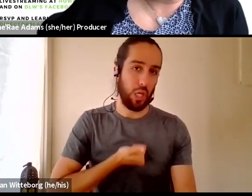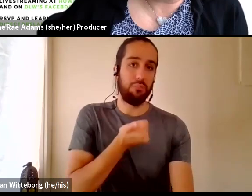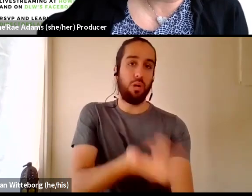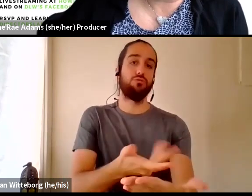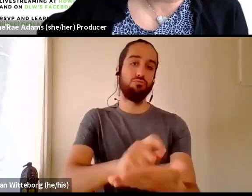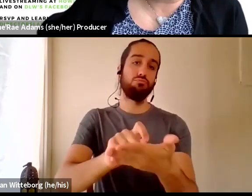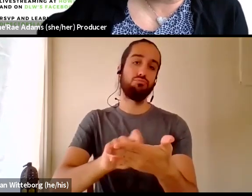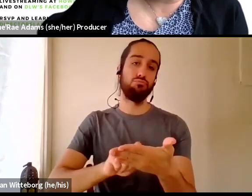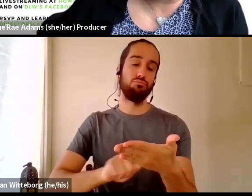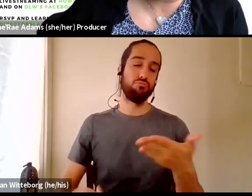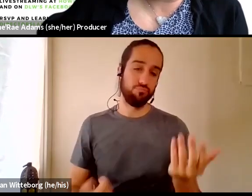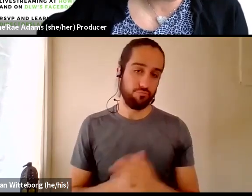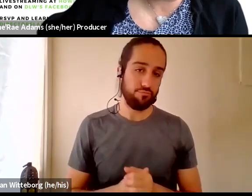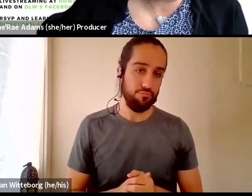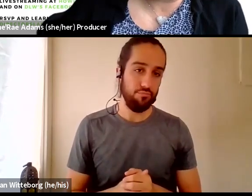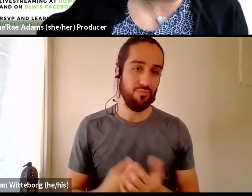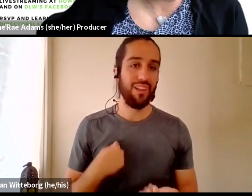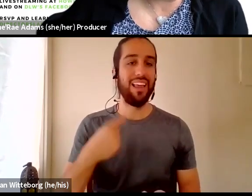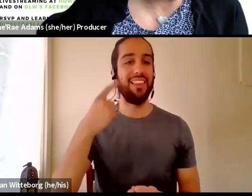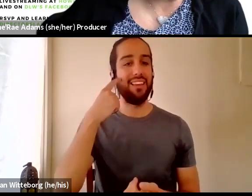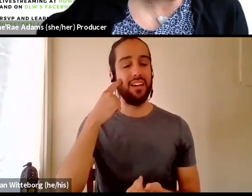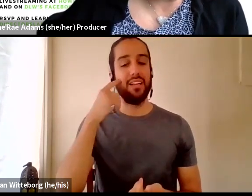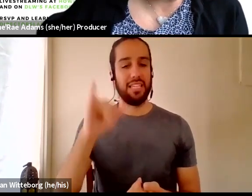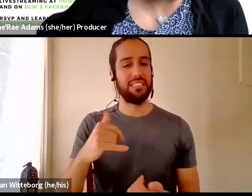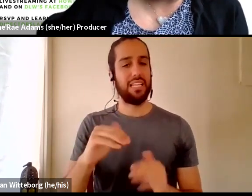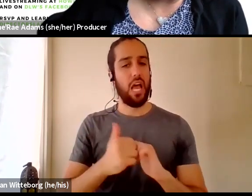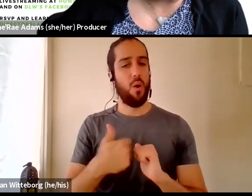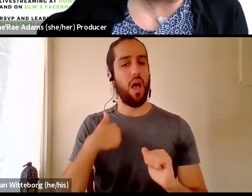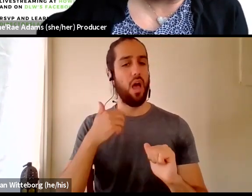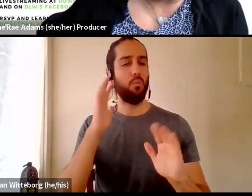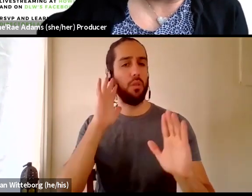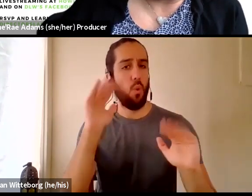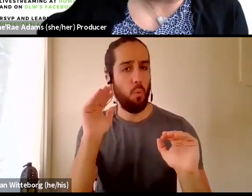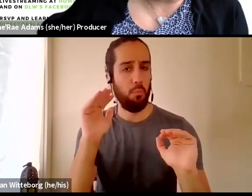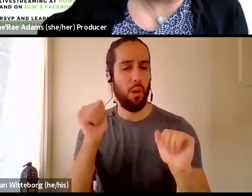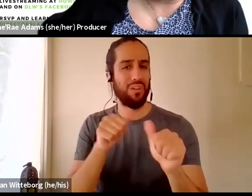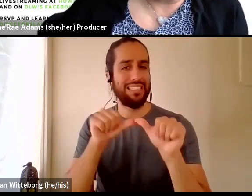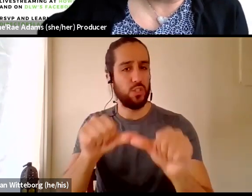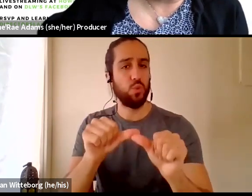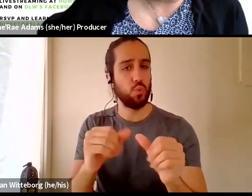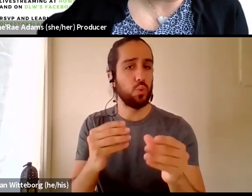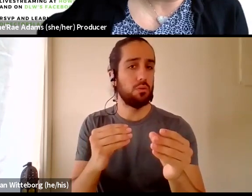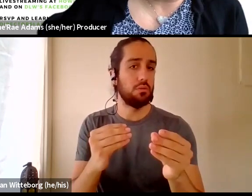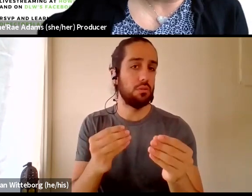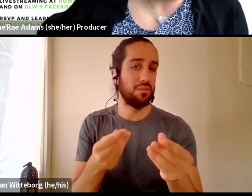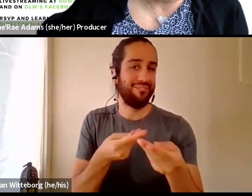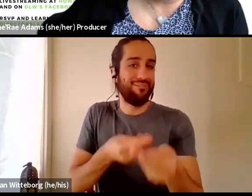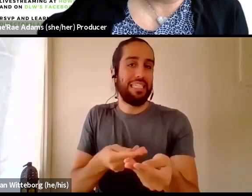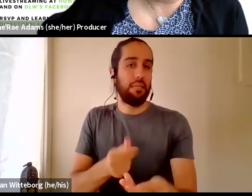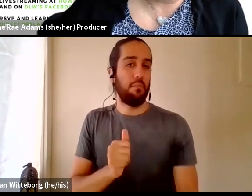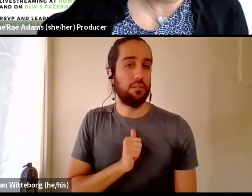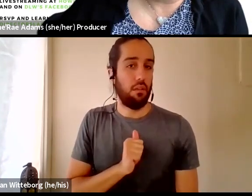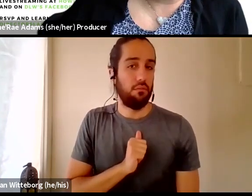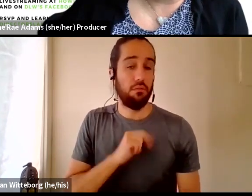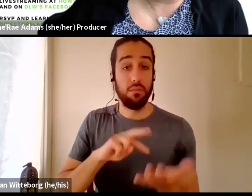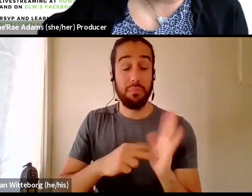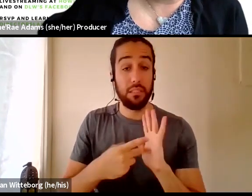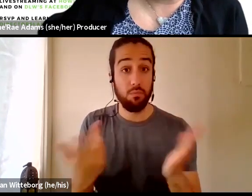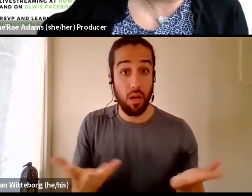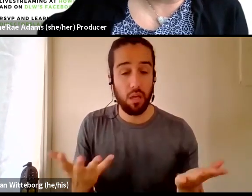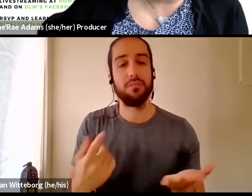about how I hope that I will continue to feed myself, which sometimes will also mean not working 80 hours a week,